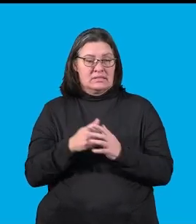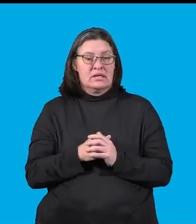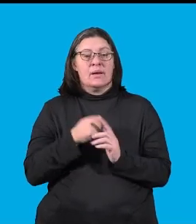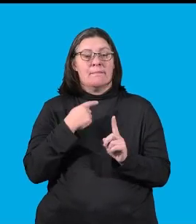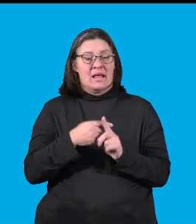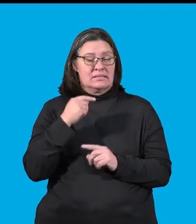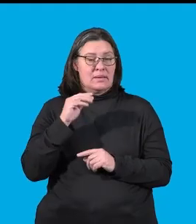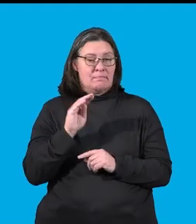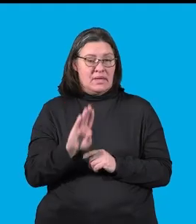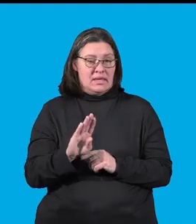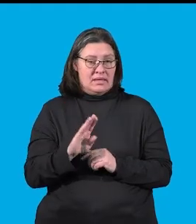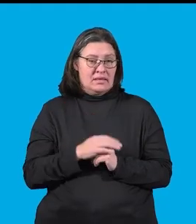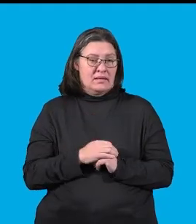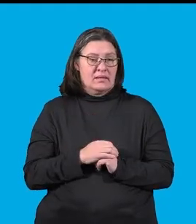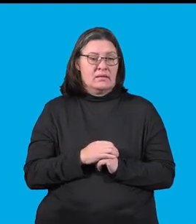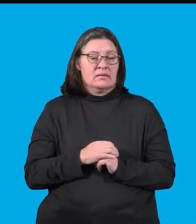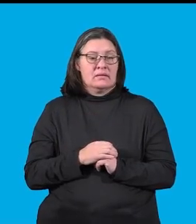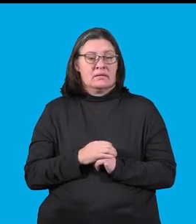6a plus b